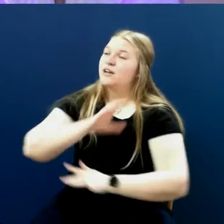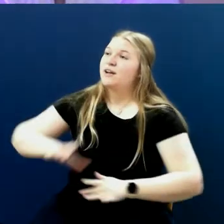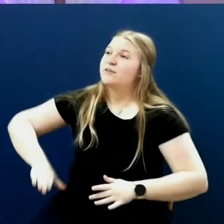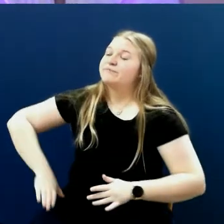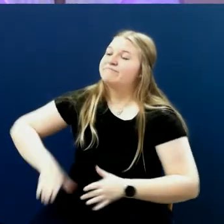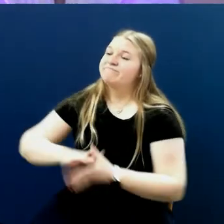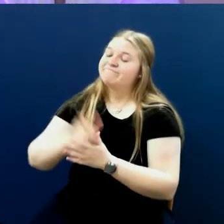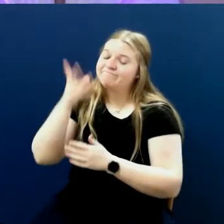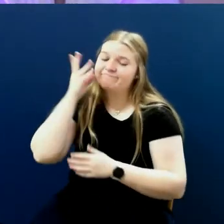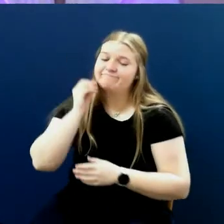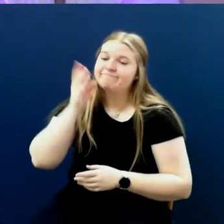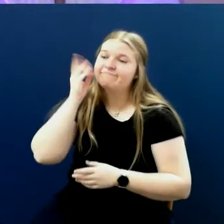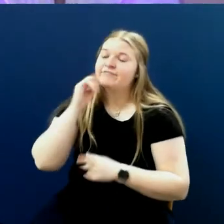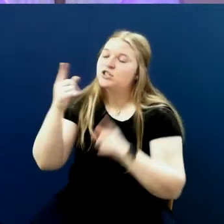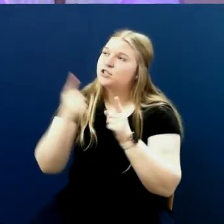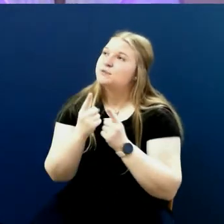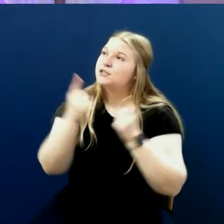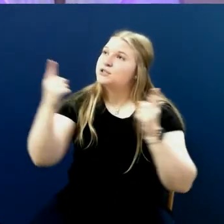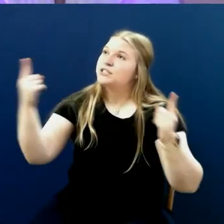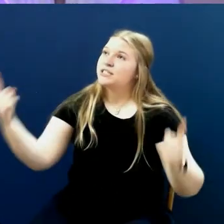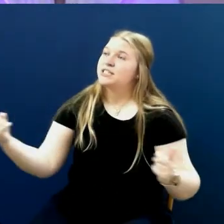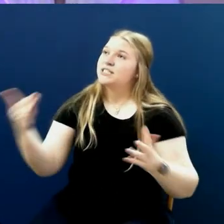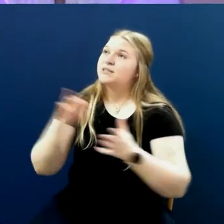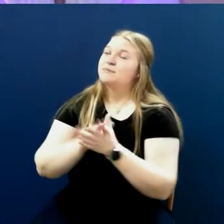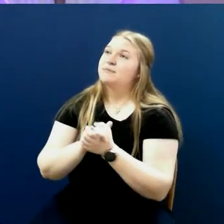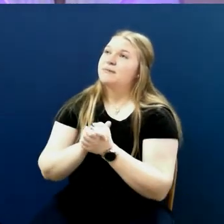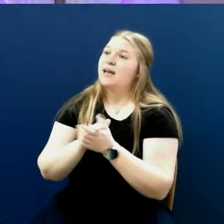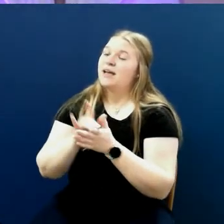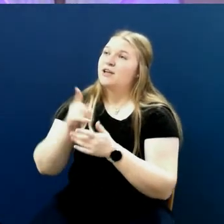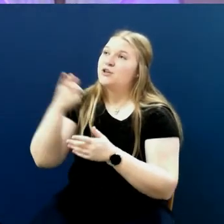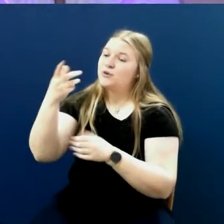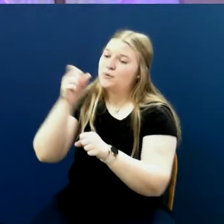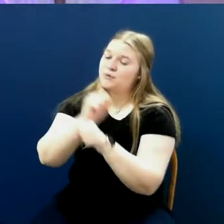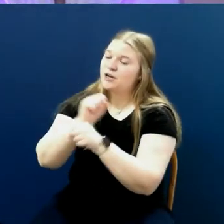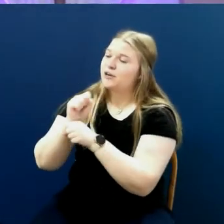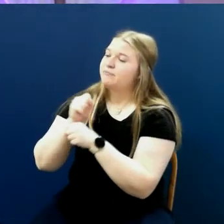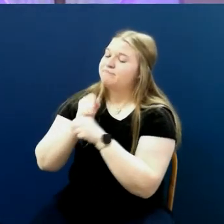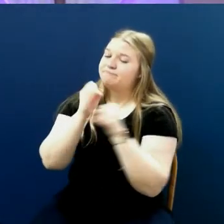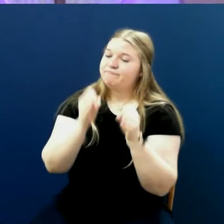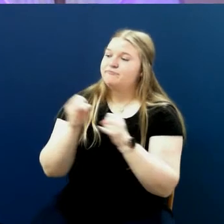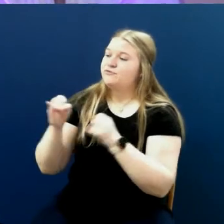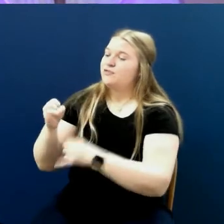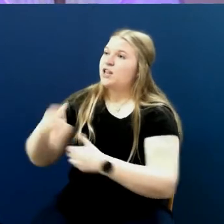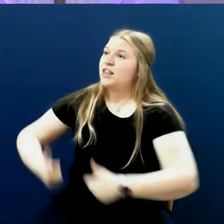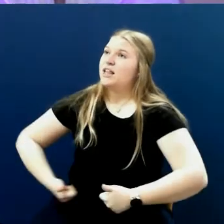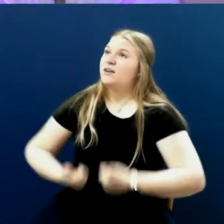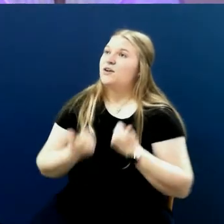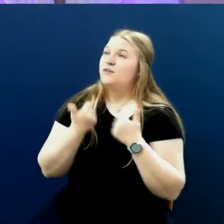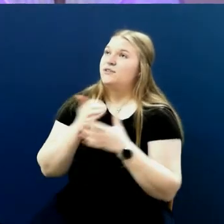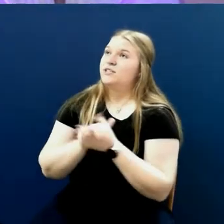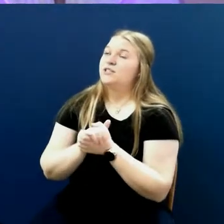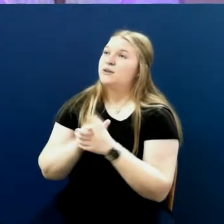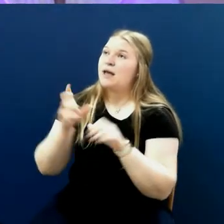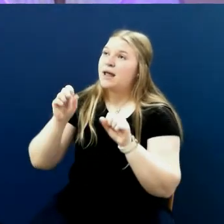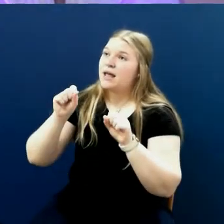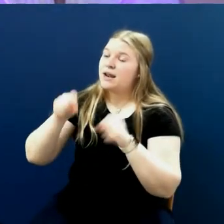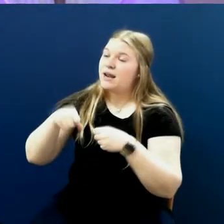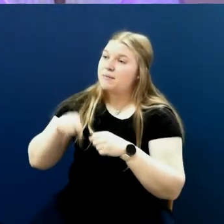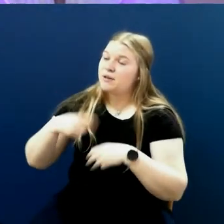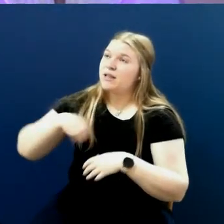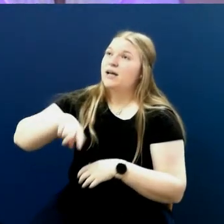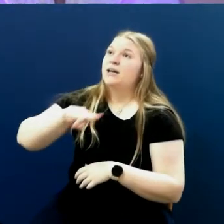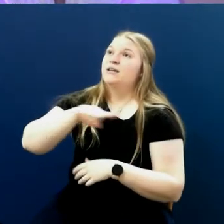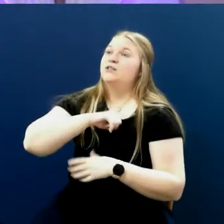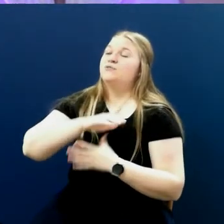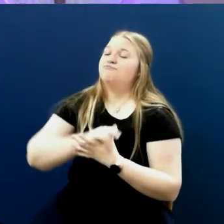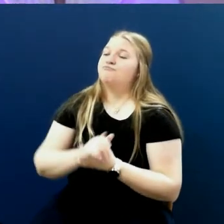endure this social distancing, may you work in each of our lives to enable us to